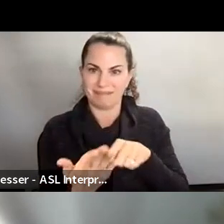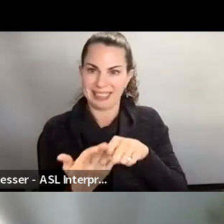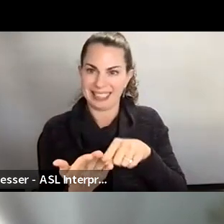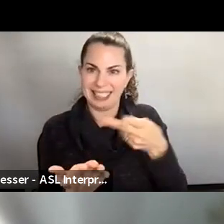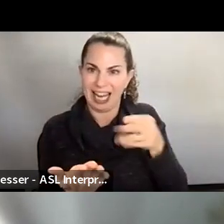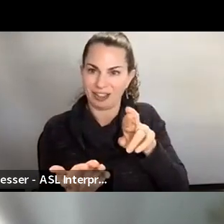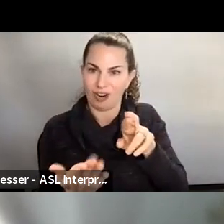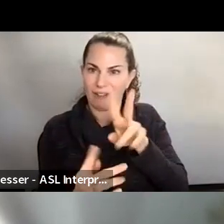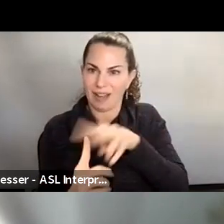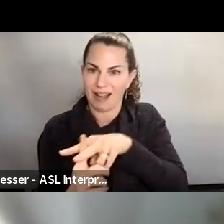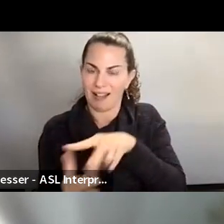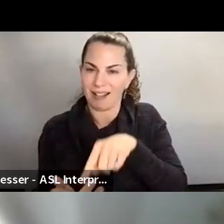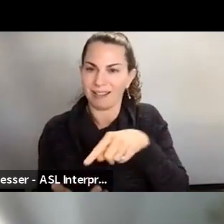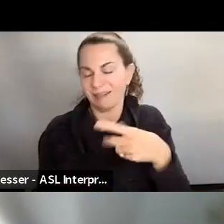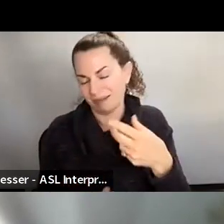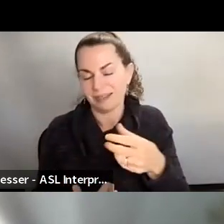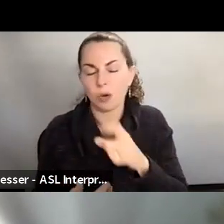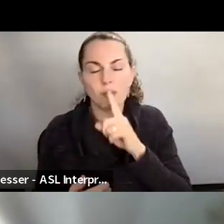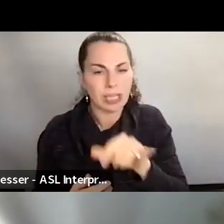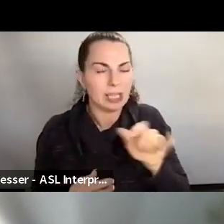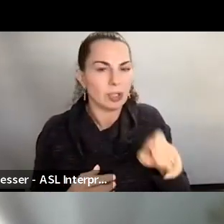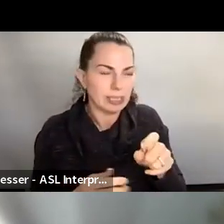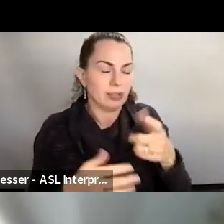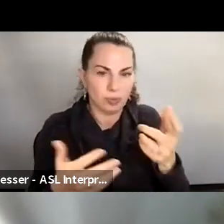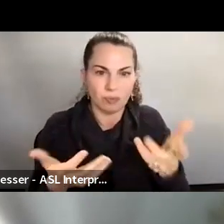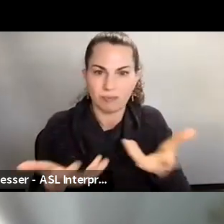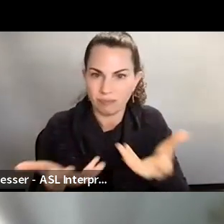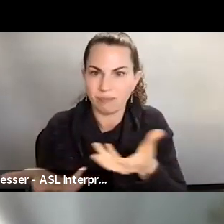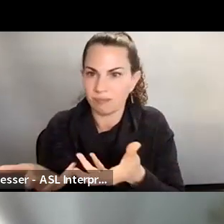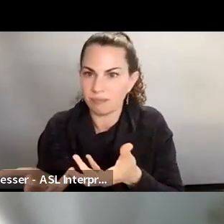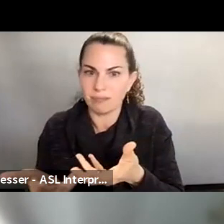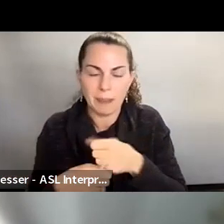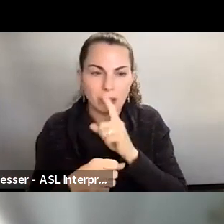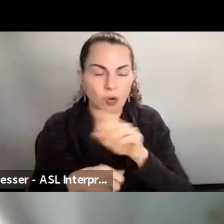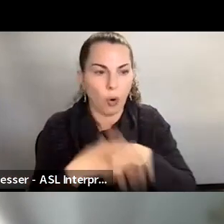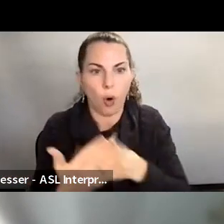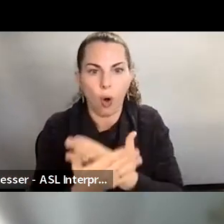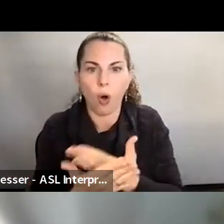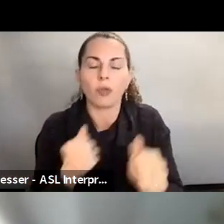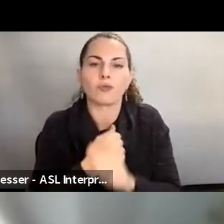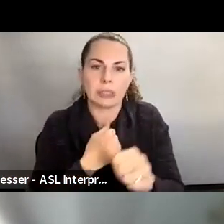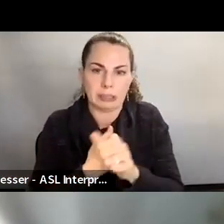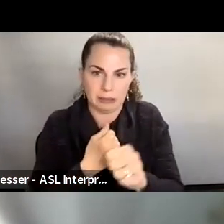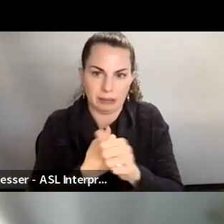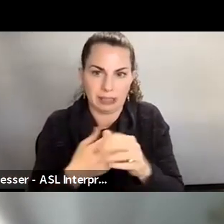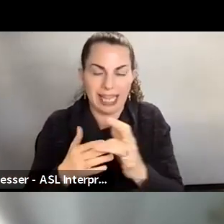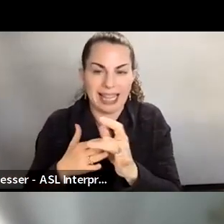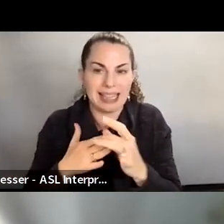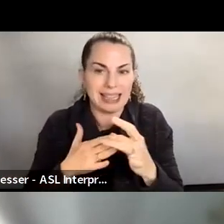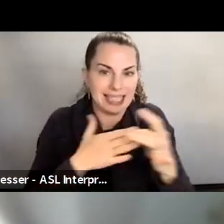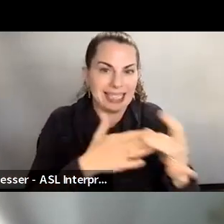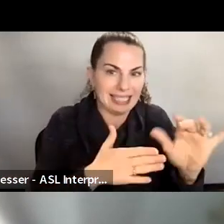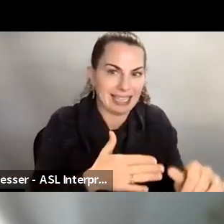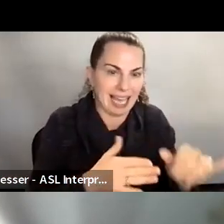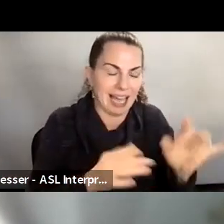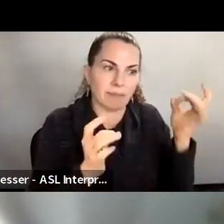file. So you really have to tighten up all of the potential risks that will lead to those unfortunate